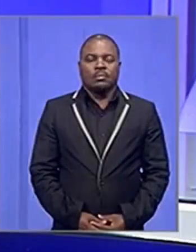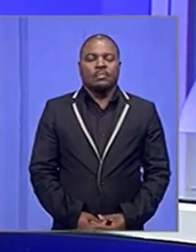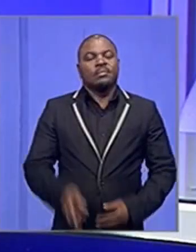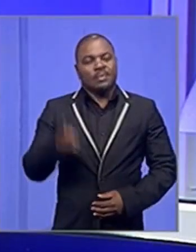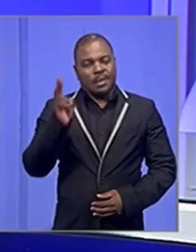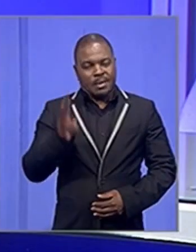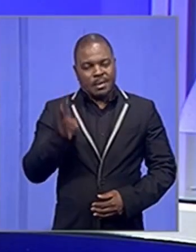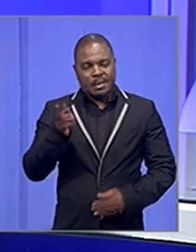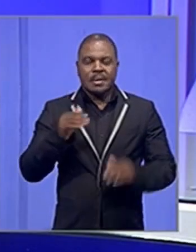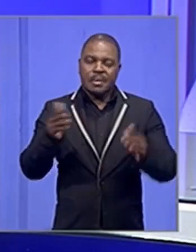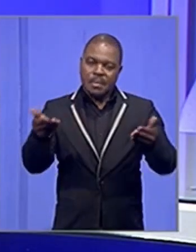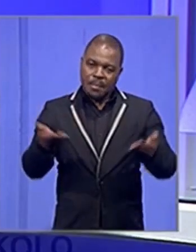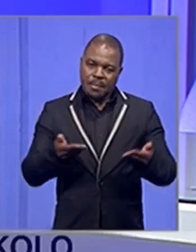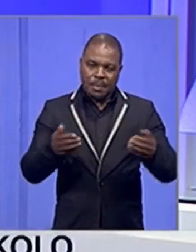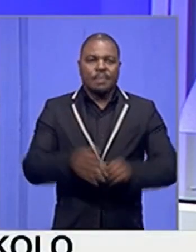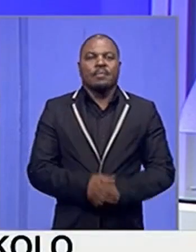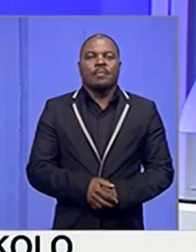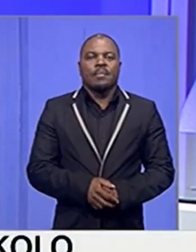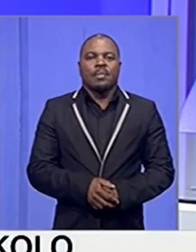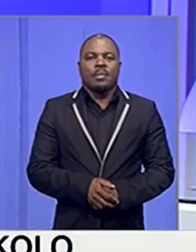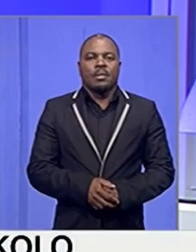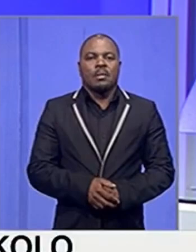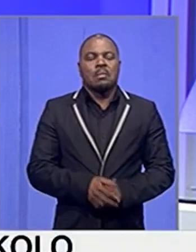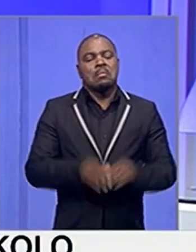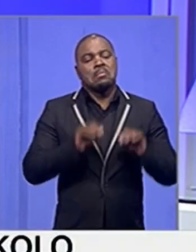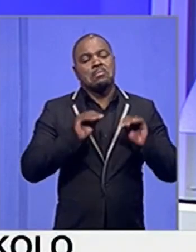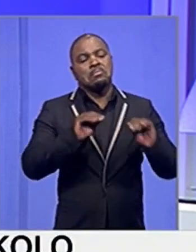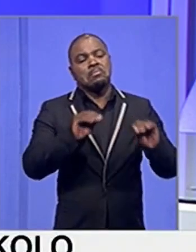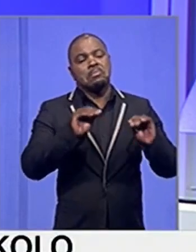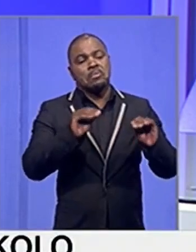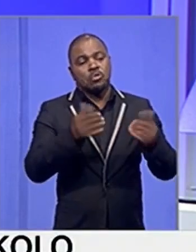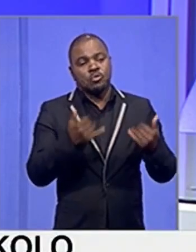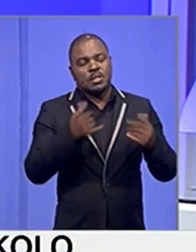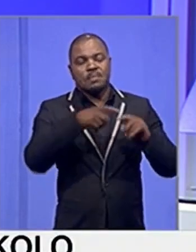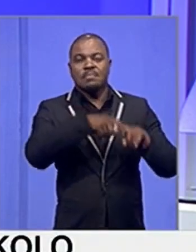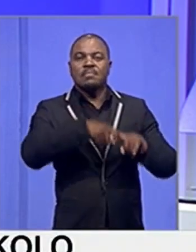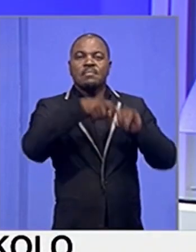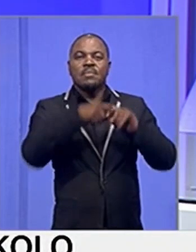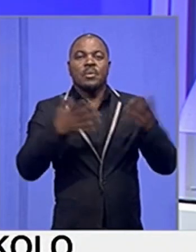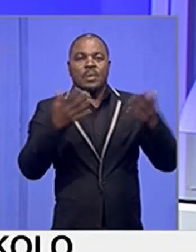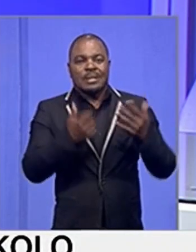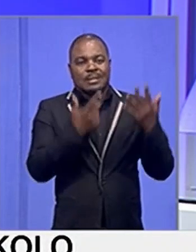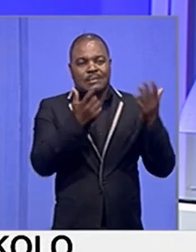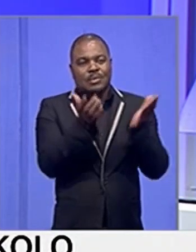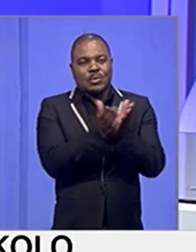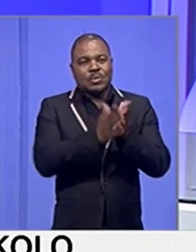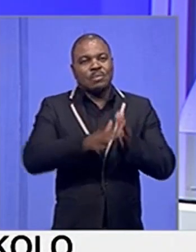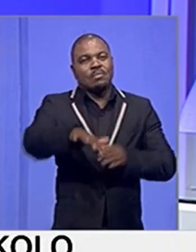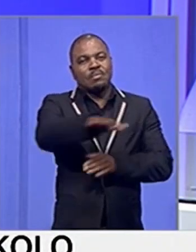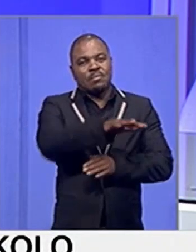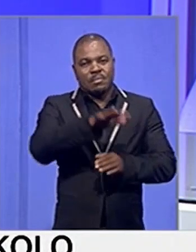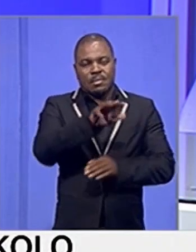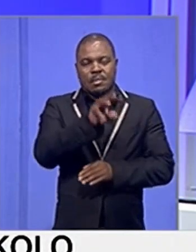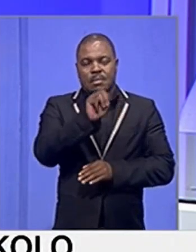Sala mogela tshipidisho ya dithuto e hlwele ye mishitwe ka dikolong tse shupa tikologong ya Mbuzini ka